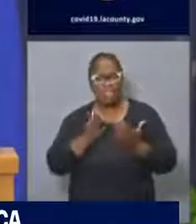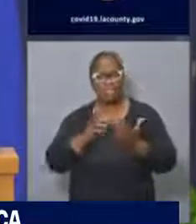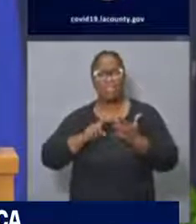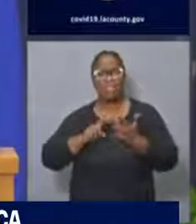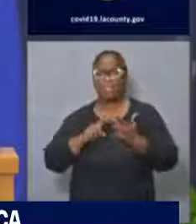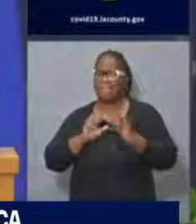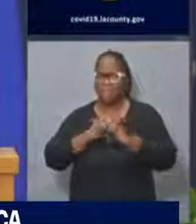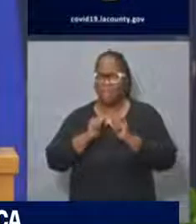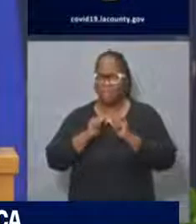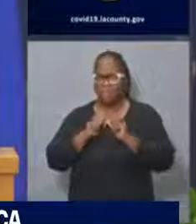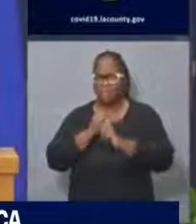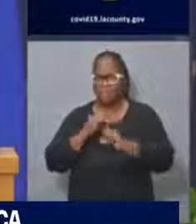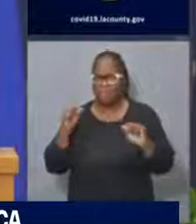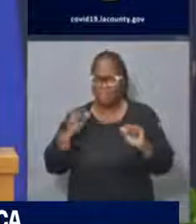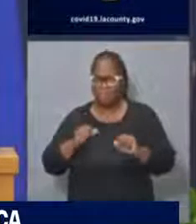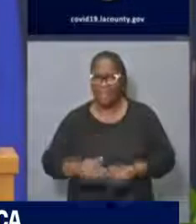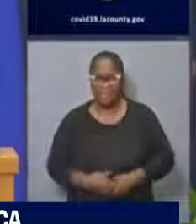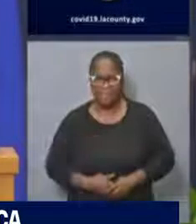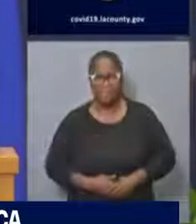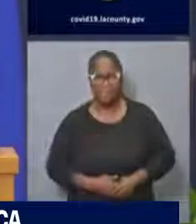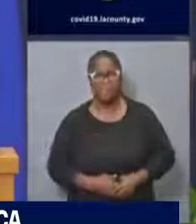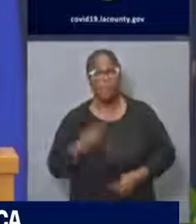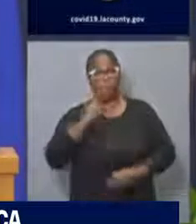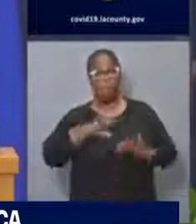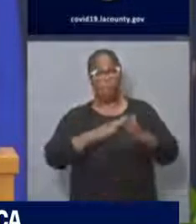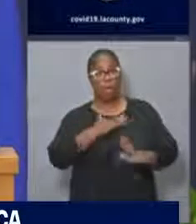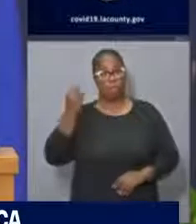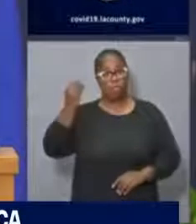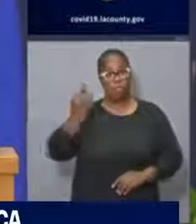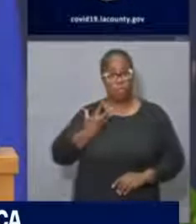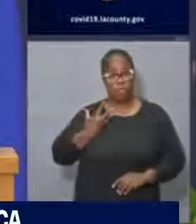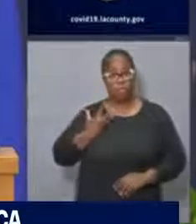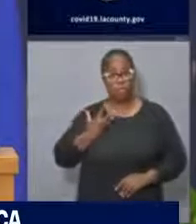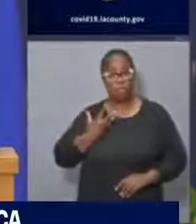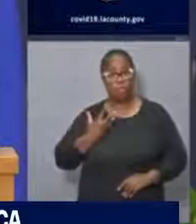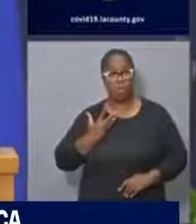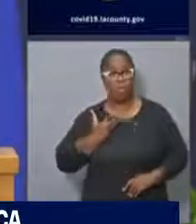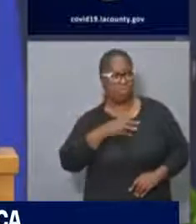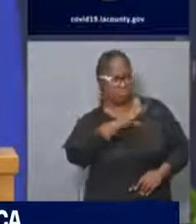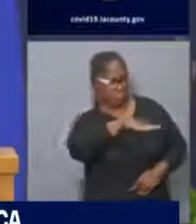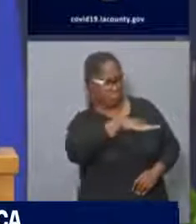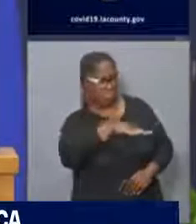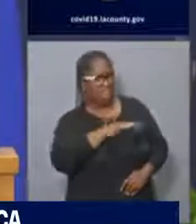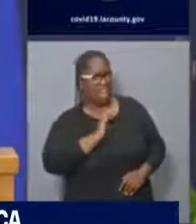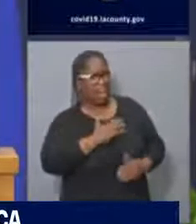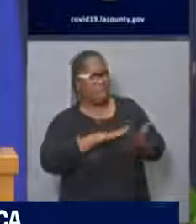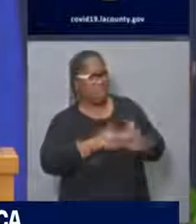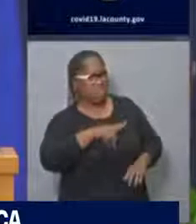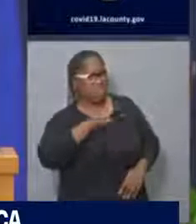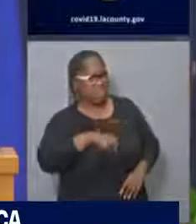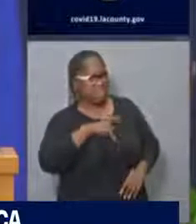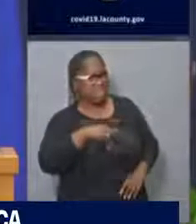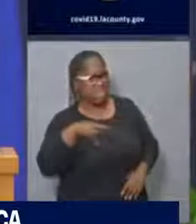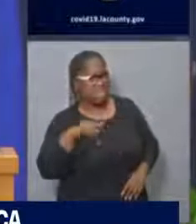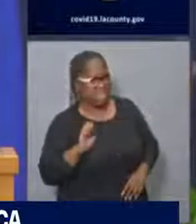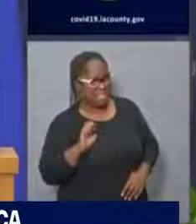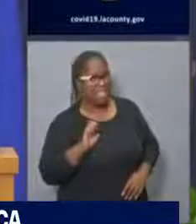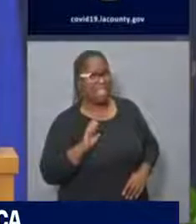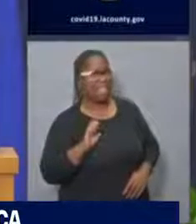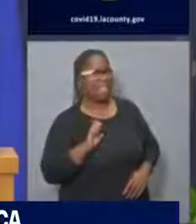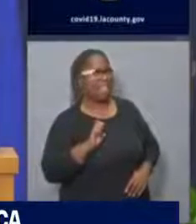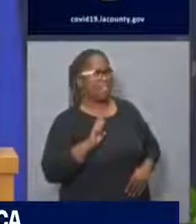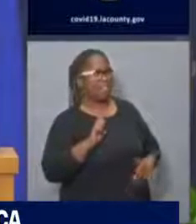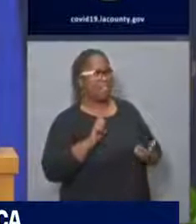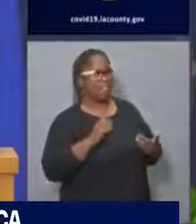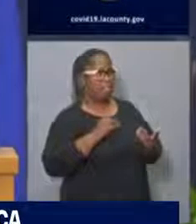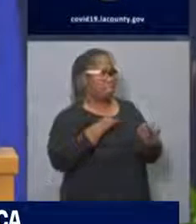this time. One of the community members shared that there is a need for PPE in the community. People have to